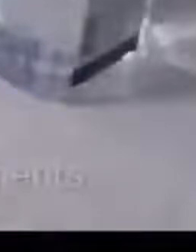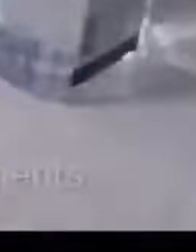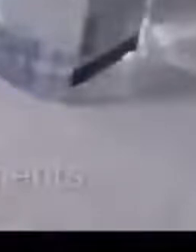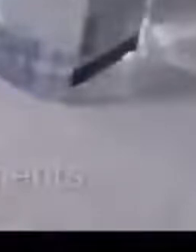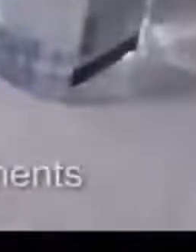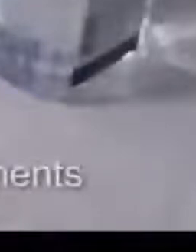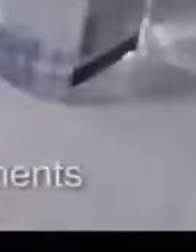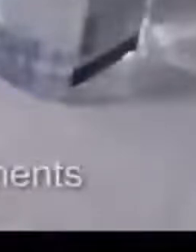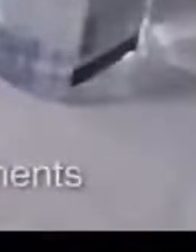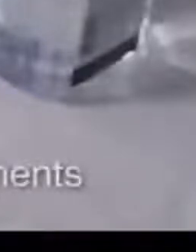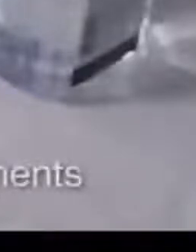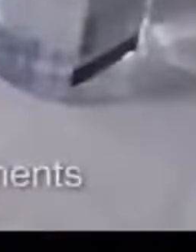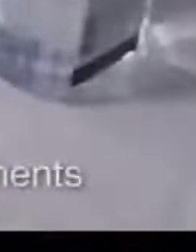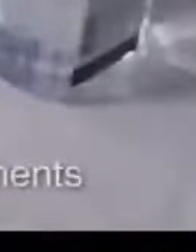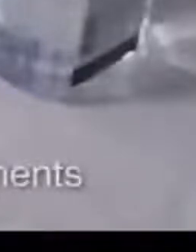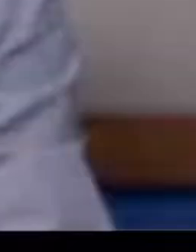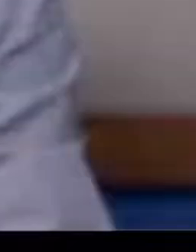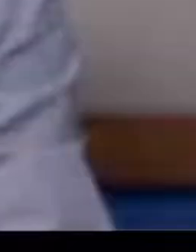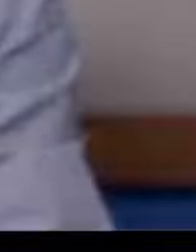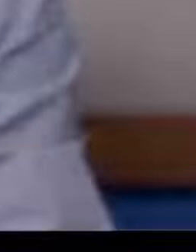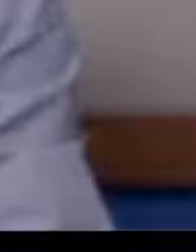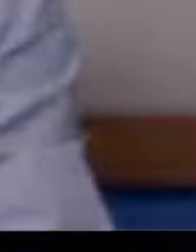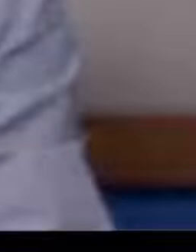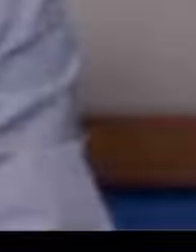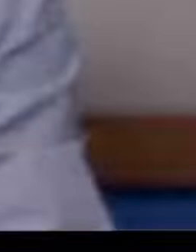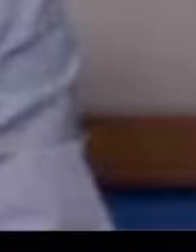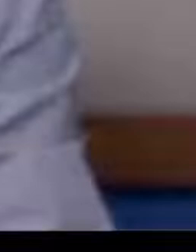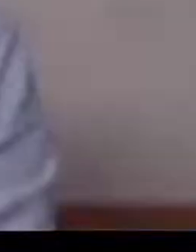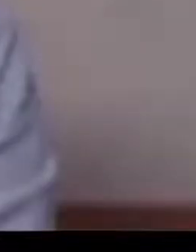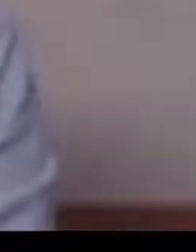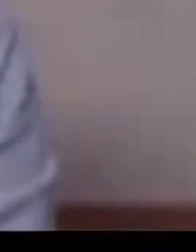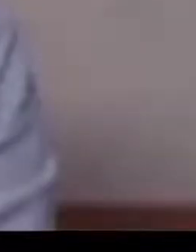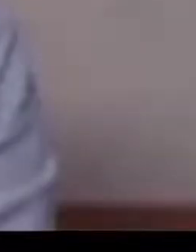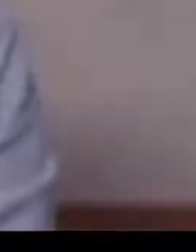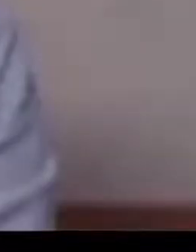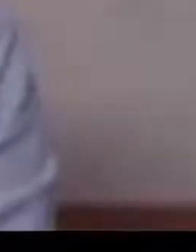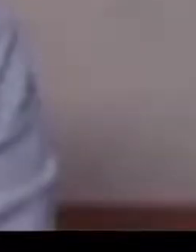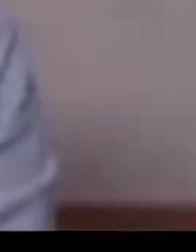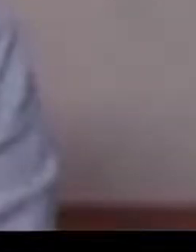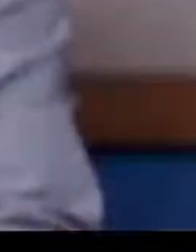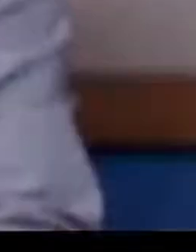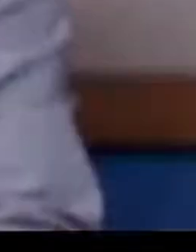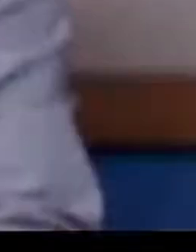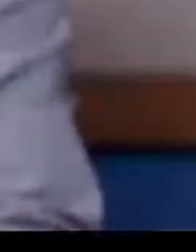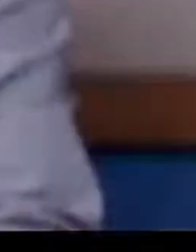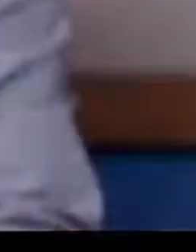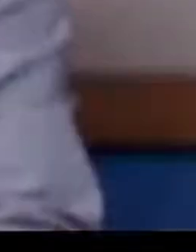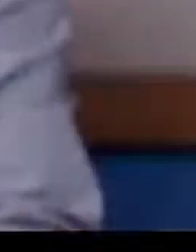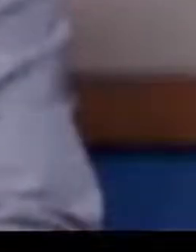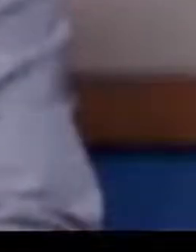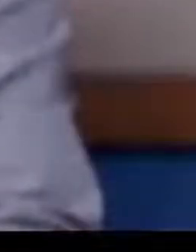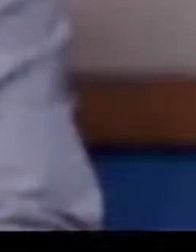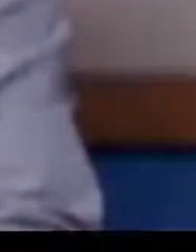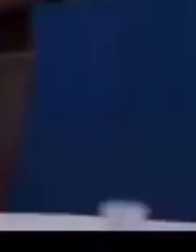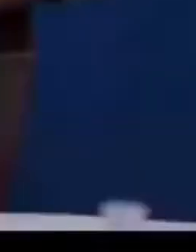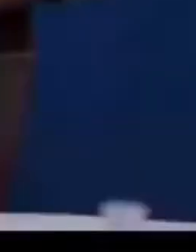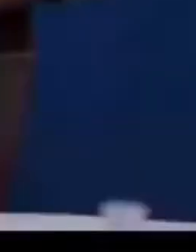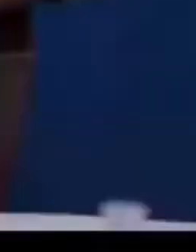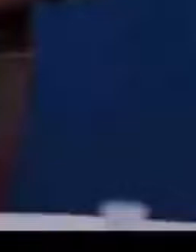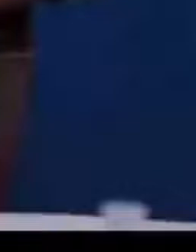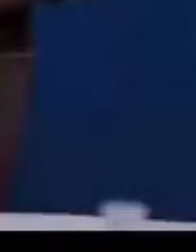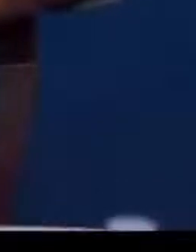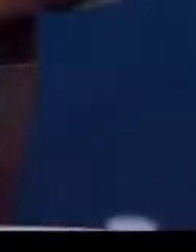Next is to take the swab, and make sure that you take the swab from the end which doesn't have the tip that's going to go into your nose. Take the swab